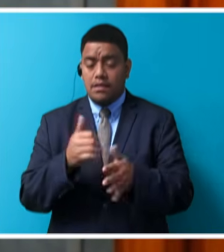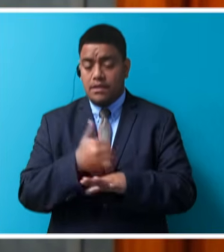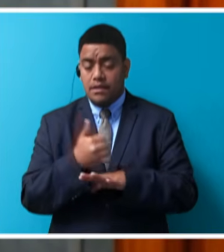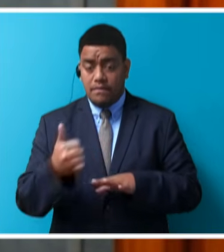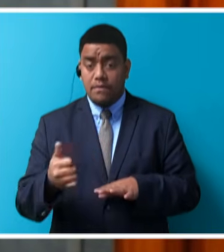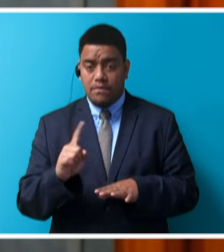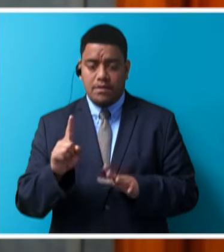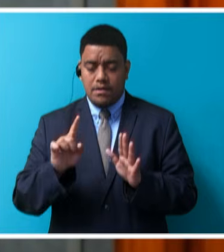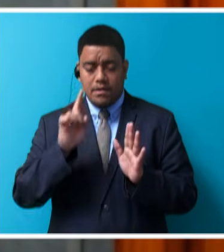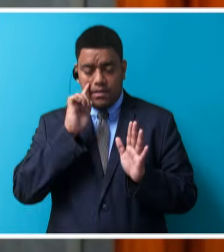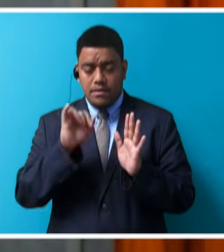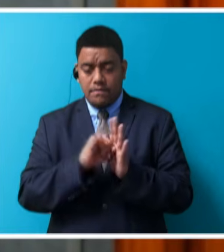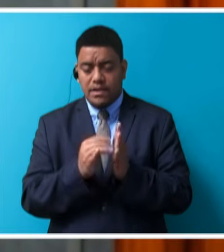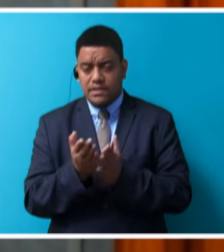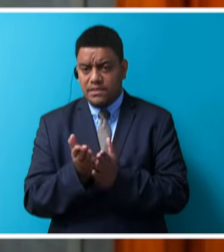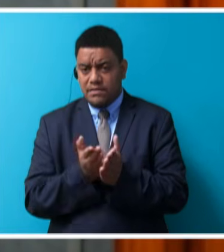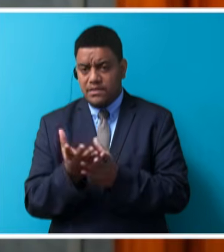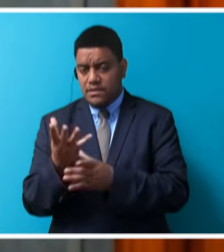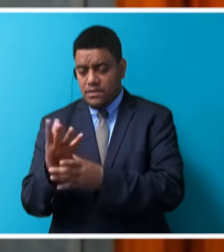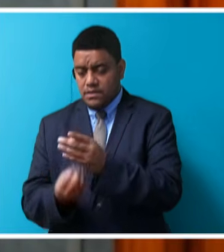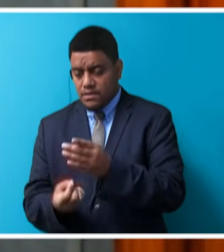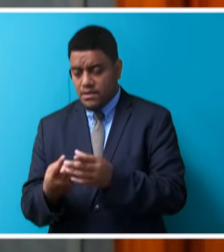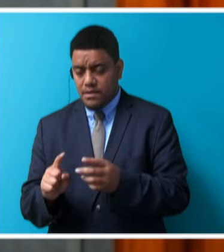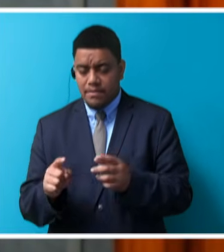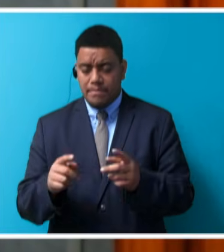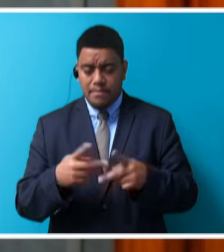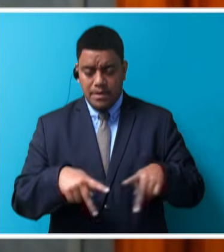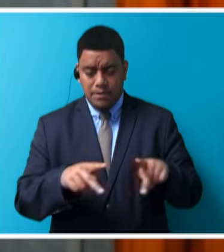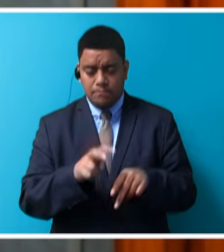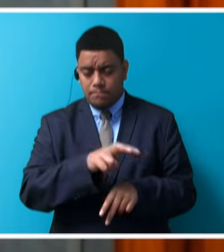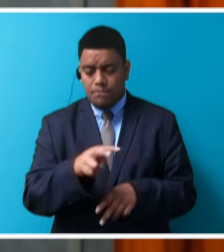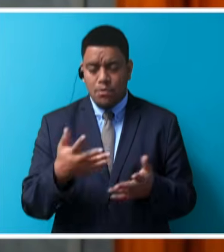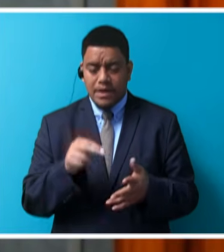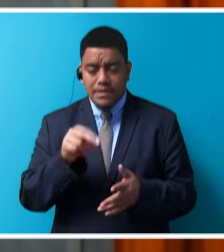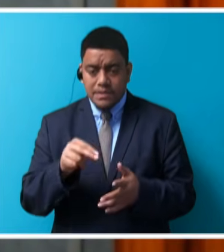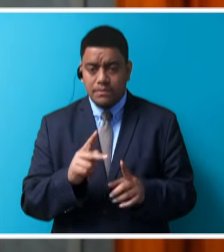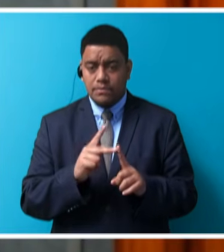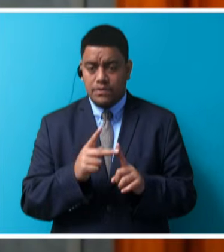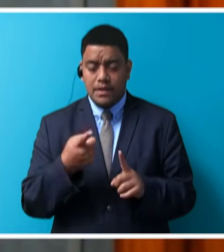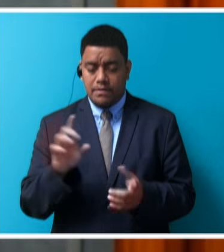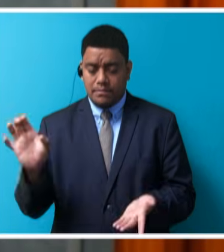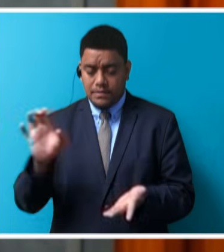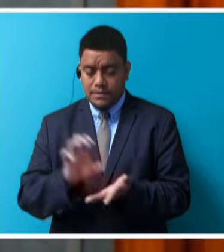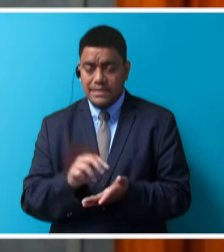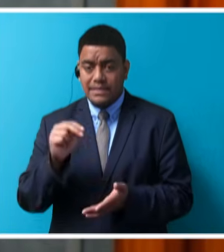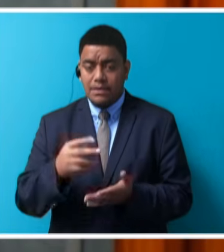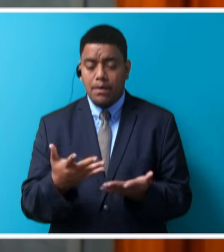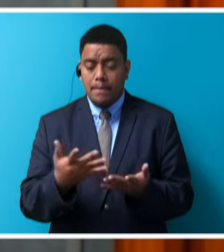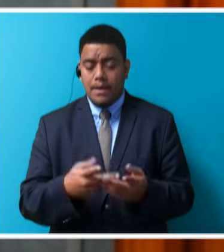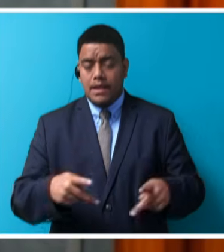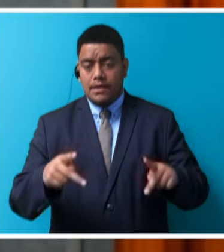identify service gaps, map vulnerable populations, prioritize investment, and measure whether